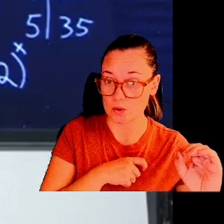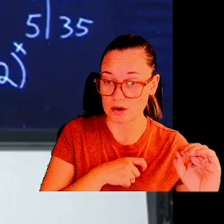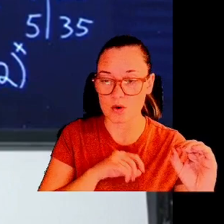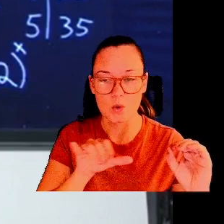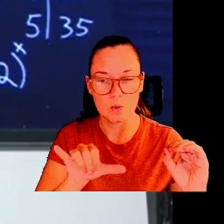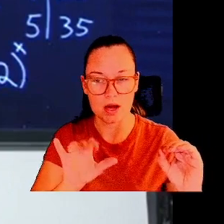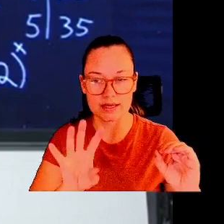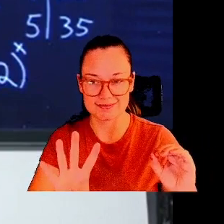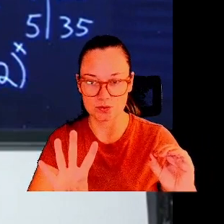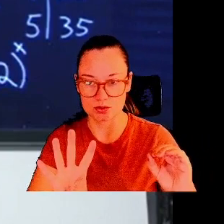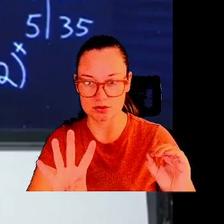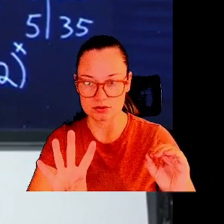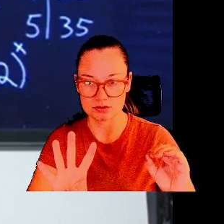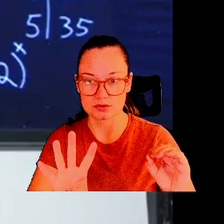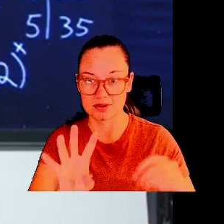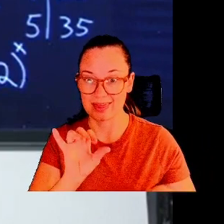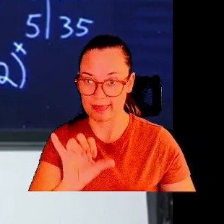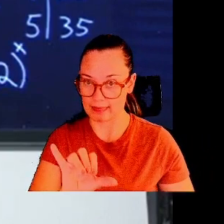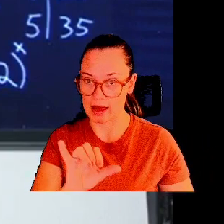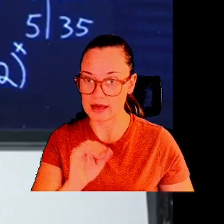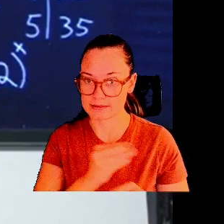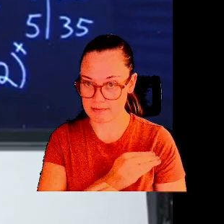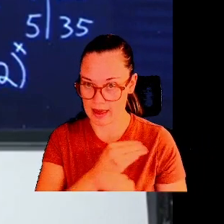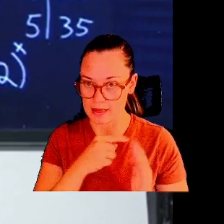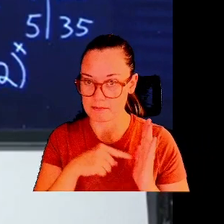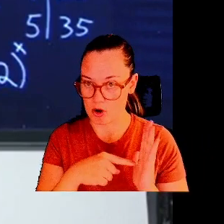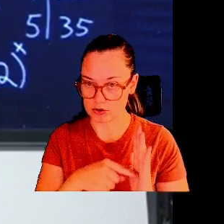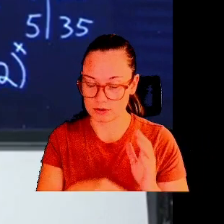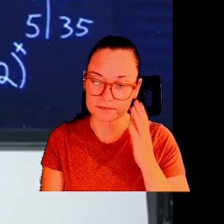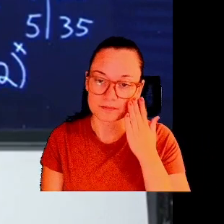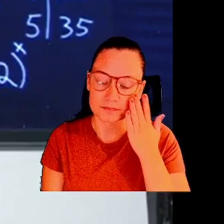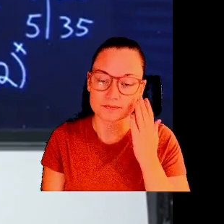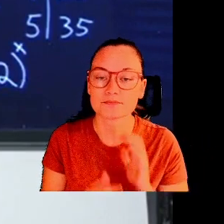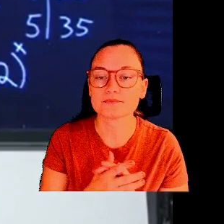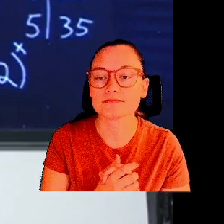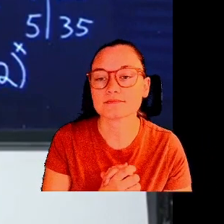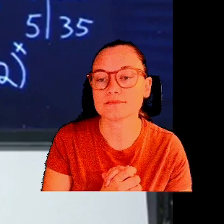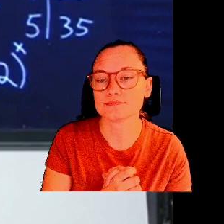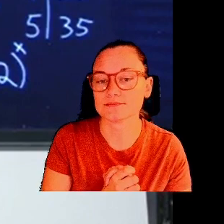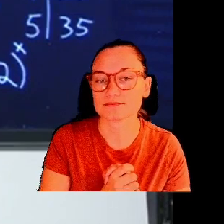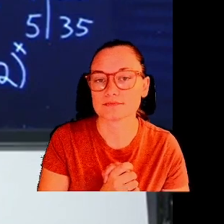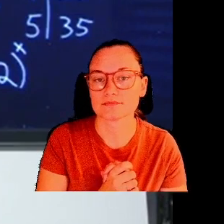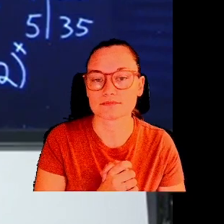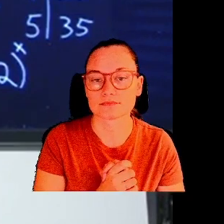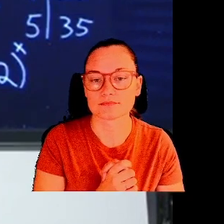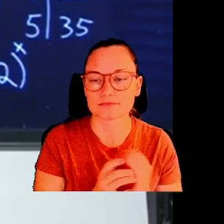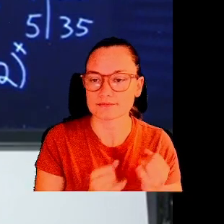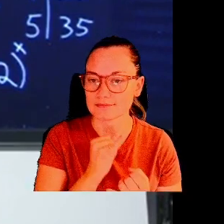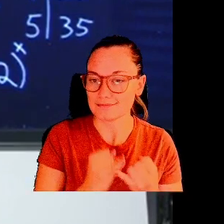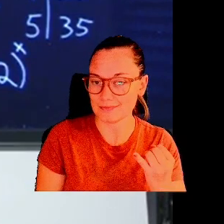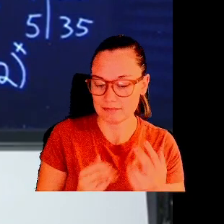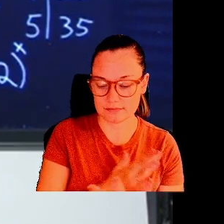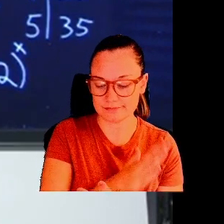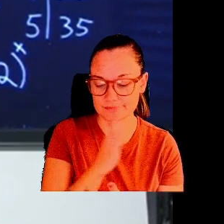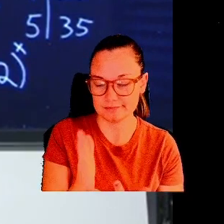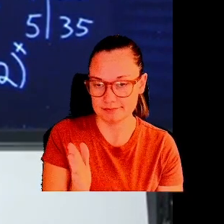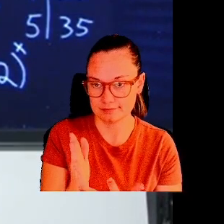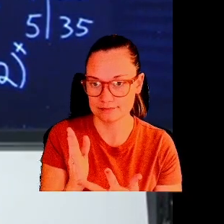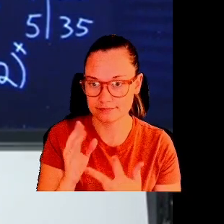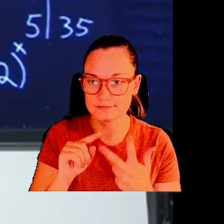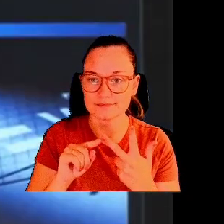So there's the mathematical model for that set of data, okay? Well, the third set of data is something brand new.